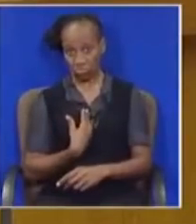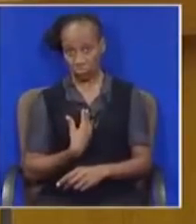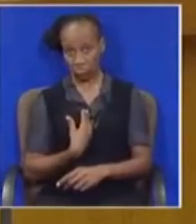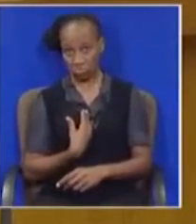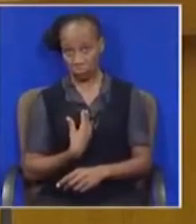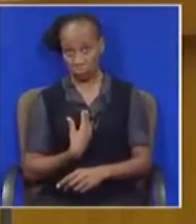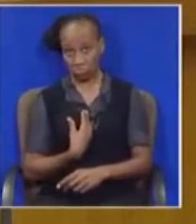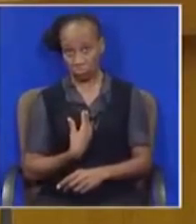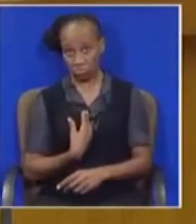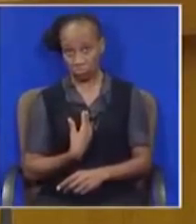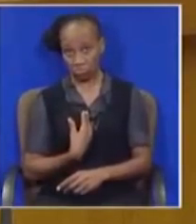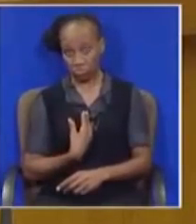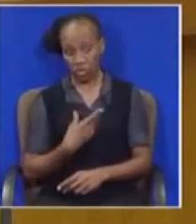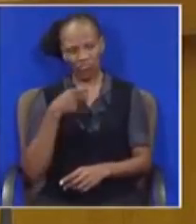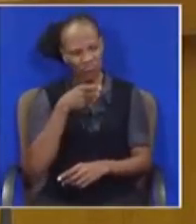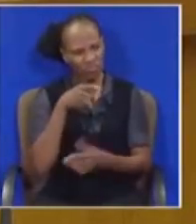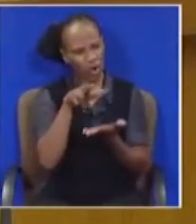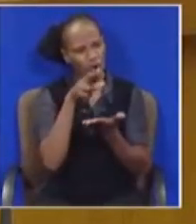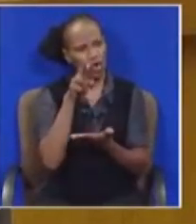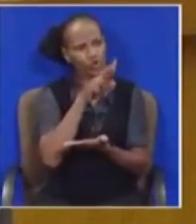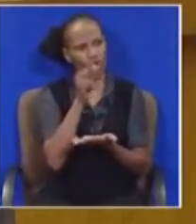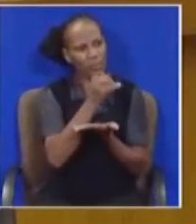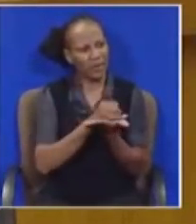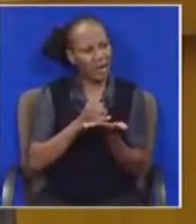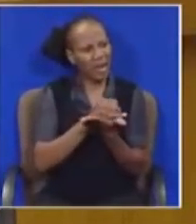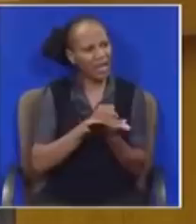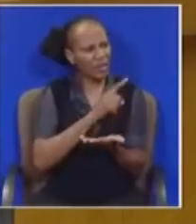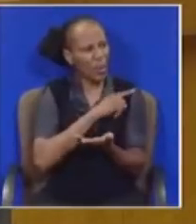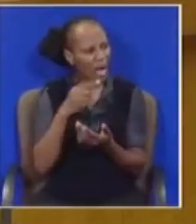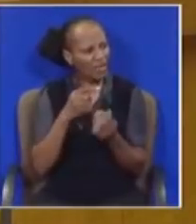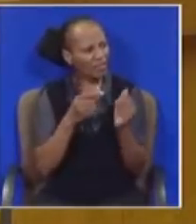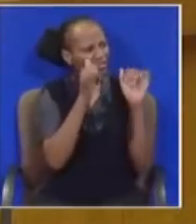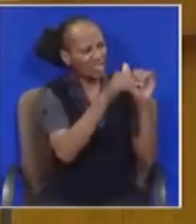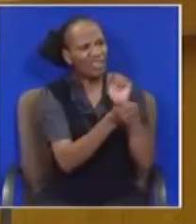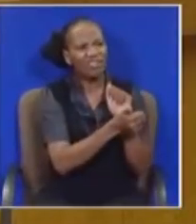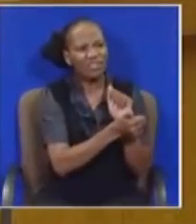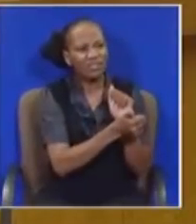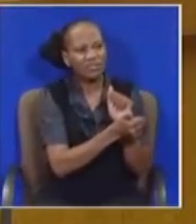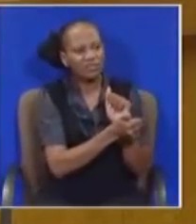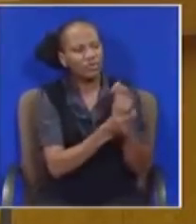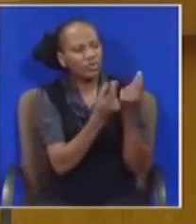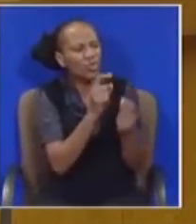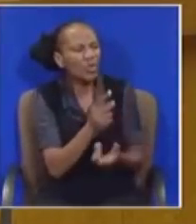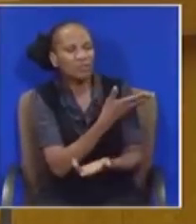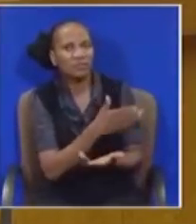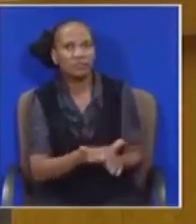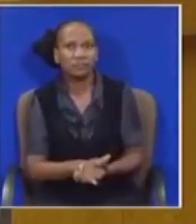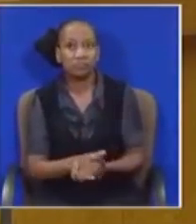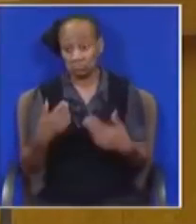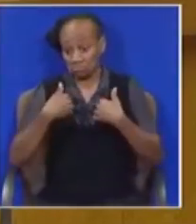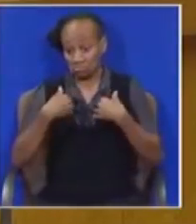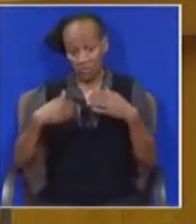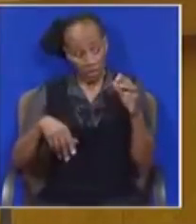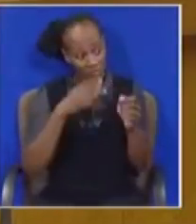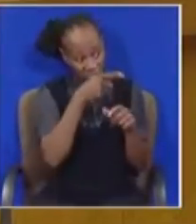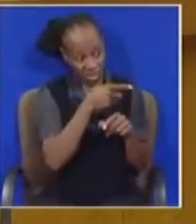Why did you go to Robben Island? Or what were you doing on Robben Island? Well, I went to Robben Island